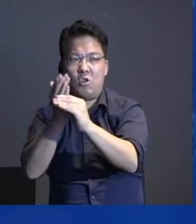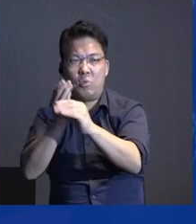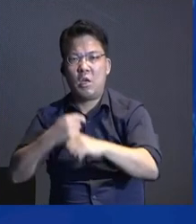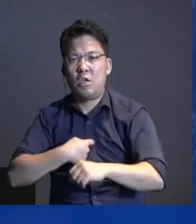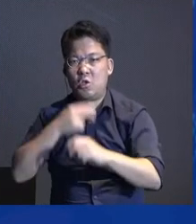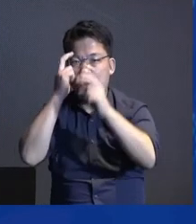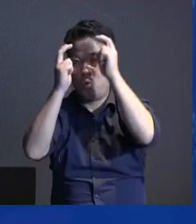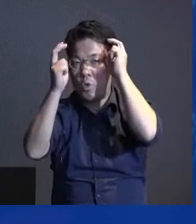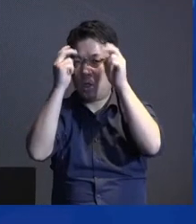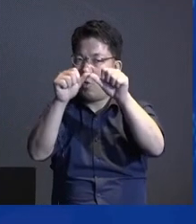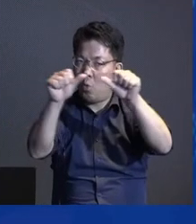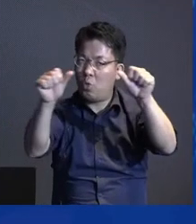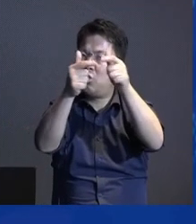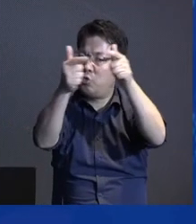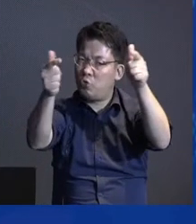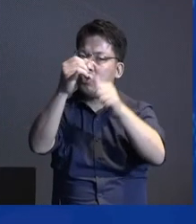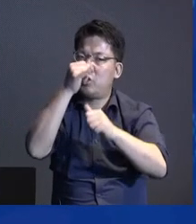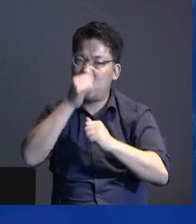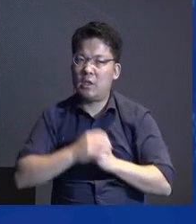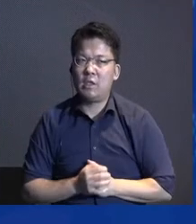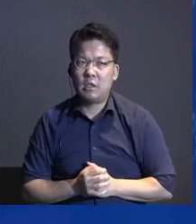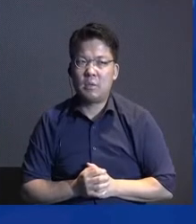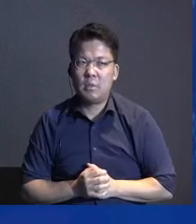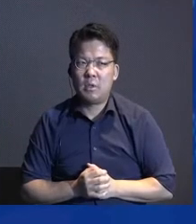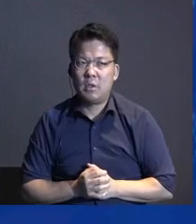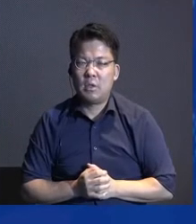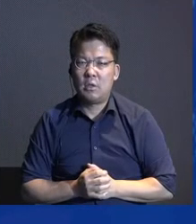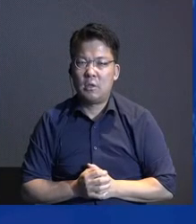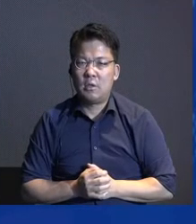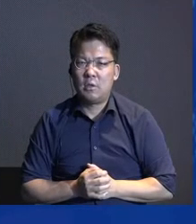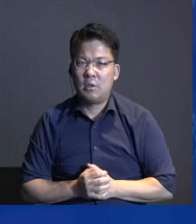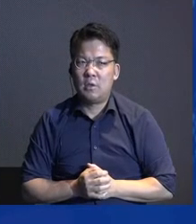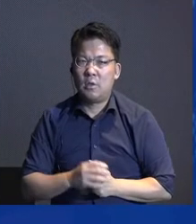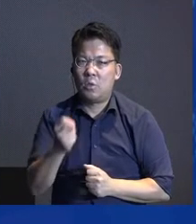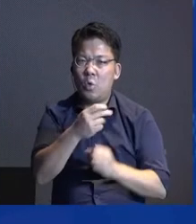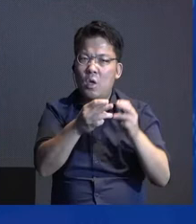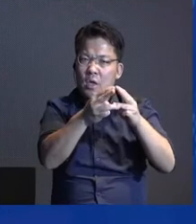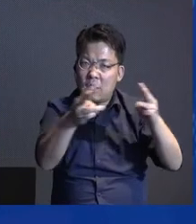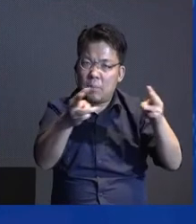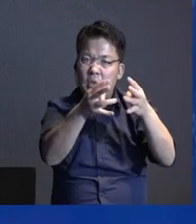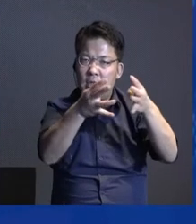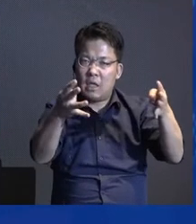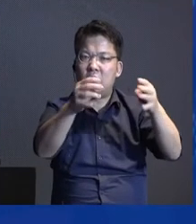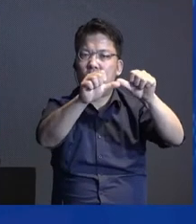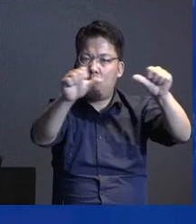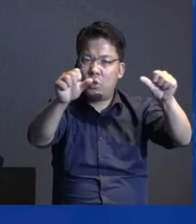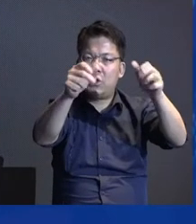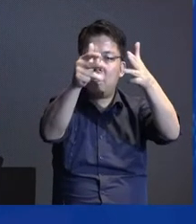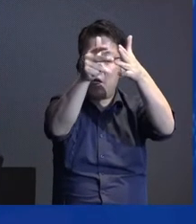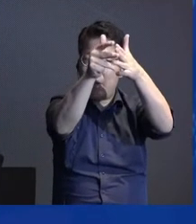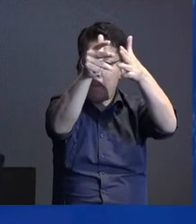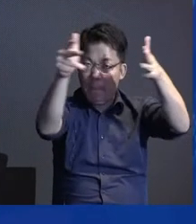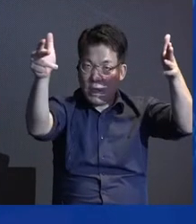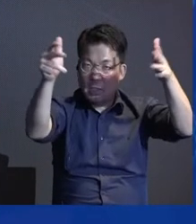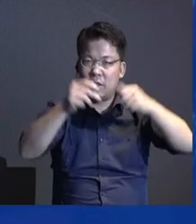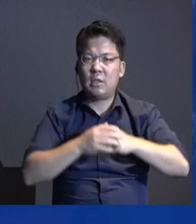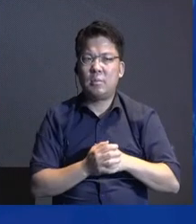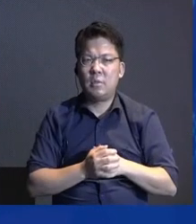floors used as room for staff such as a nurse, physical therapist, and care